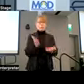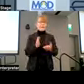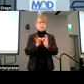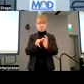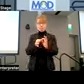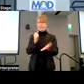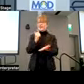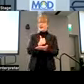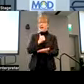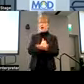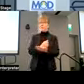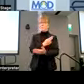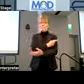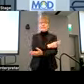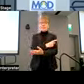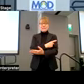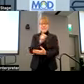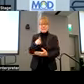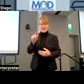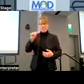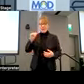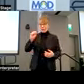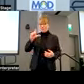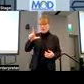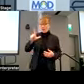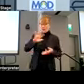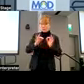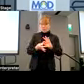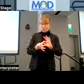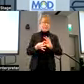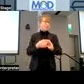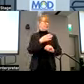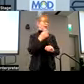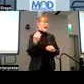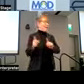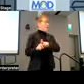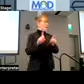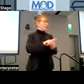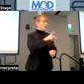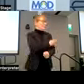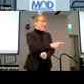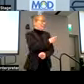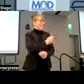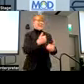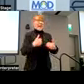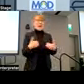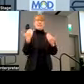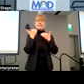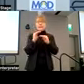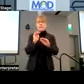help patients that need American Sign Language interpretation, and also patients that have limited English